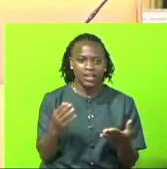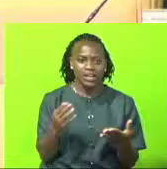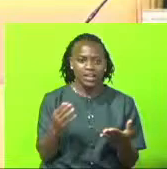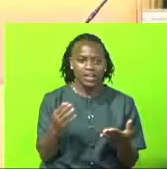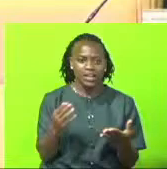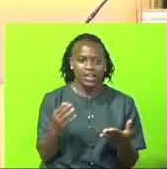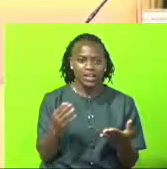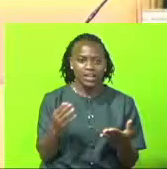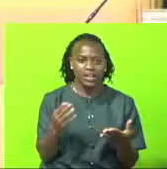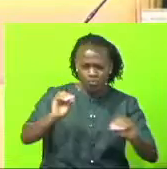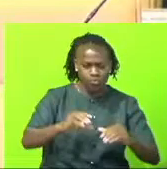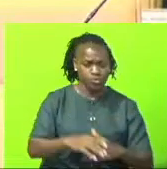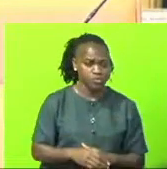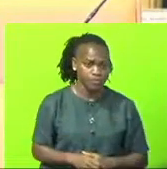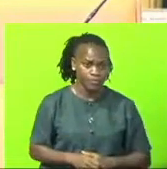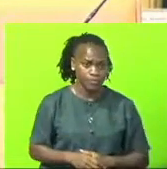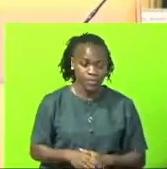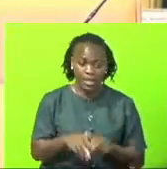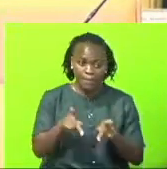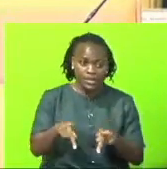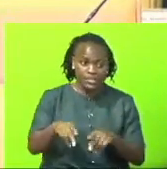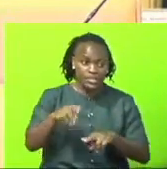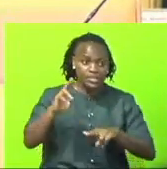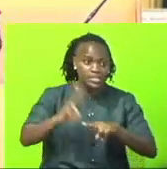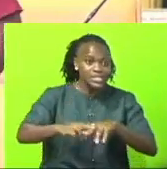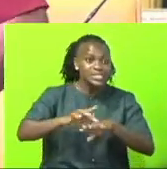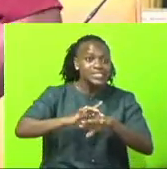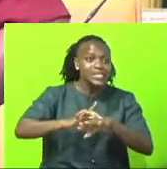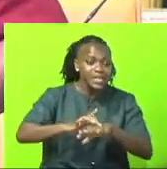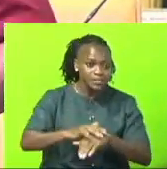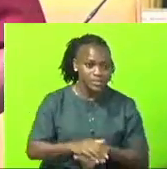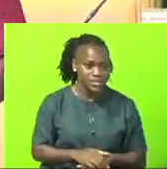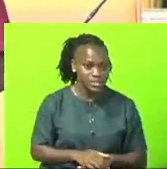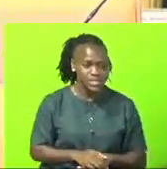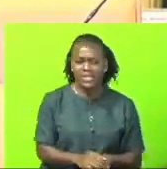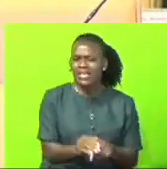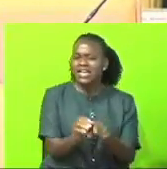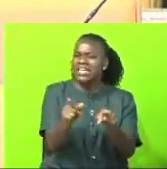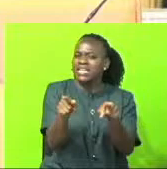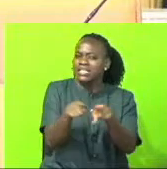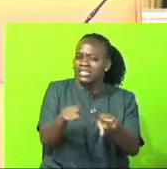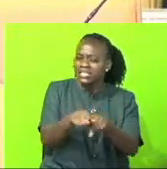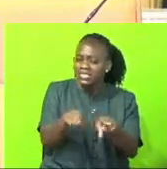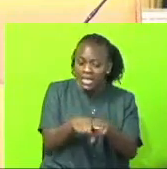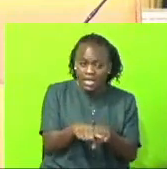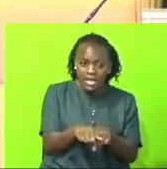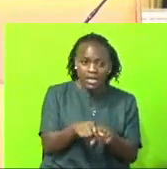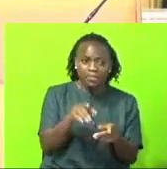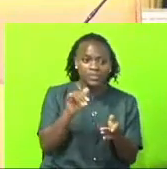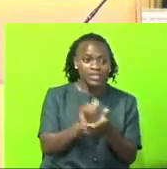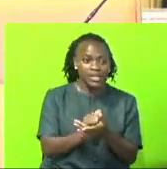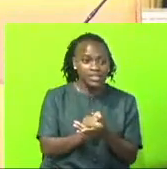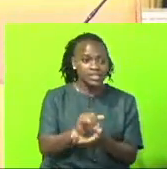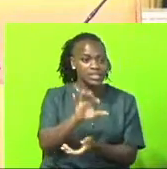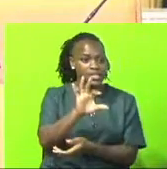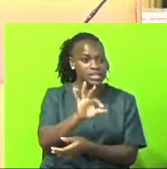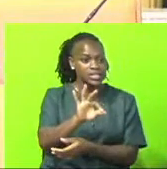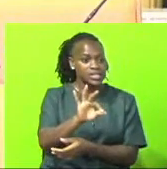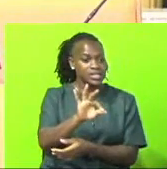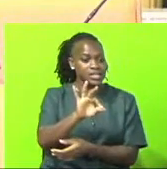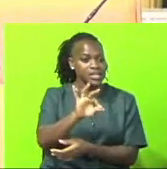is automatic. Mr. Speaker, so it is automatic. that under